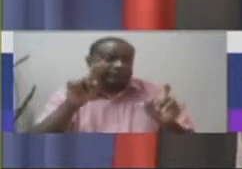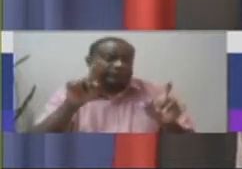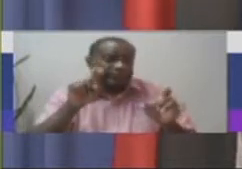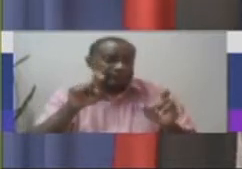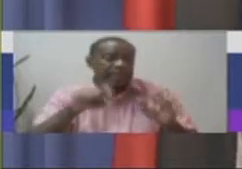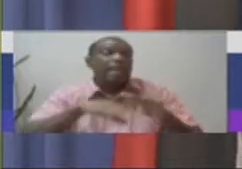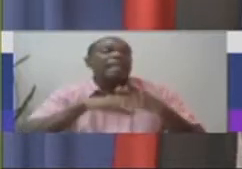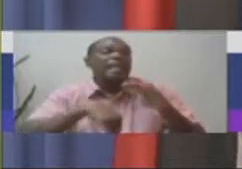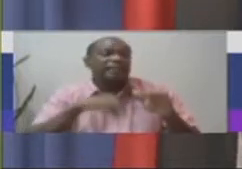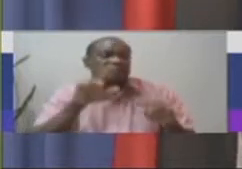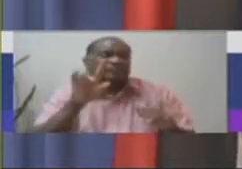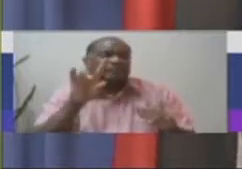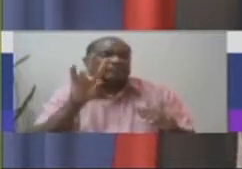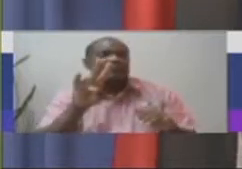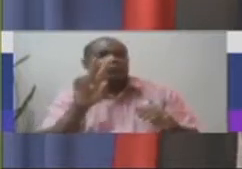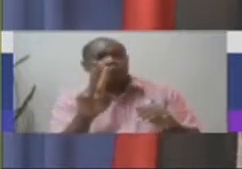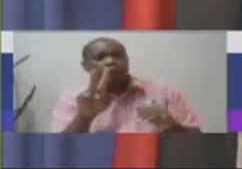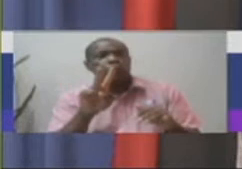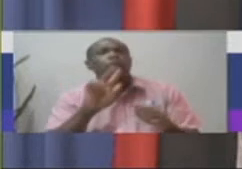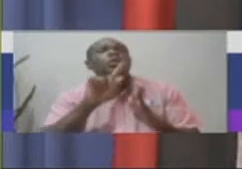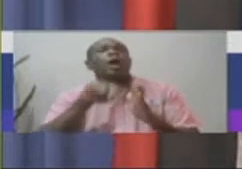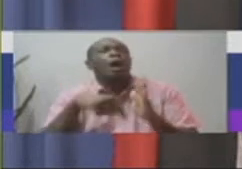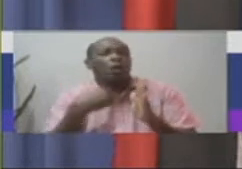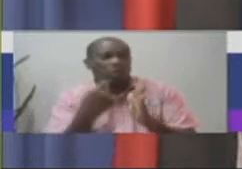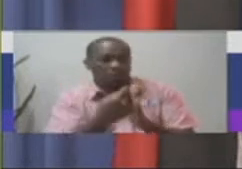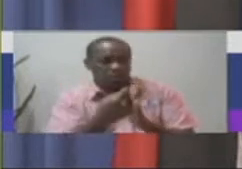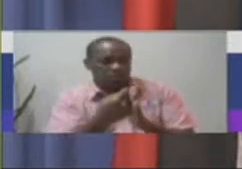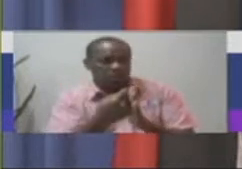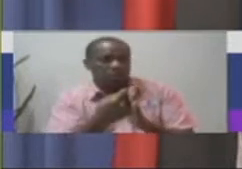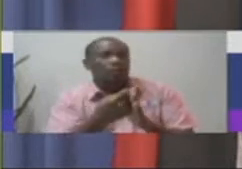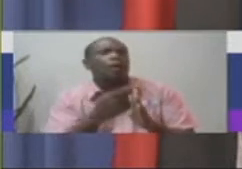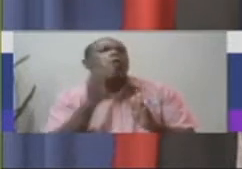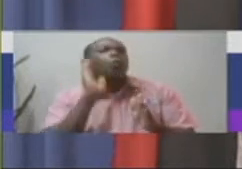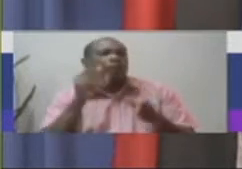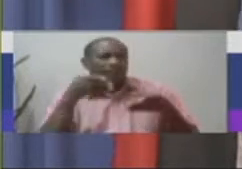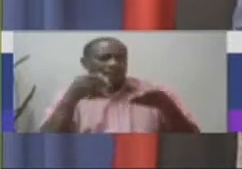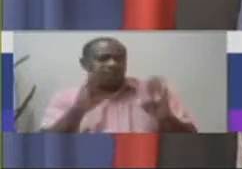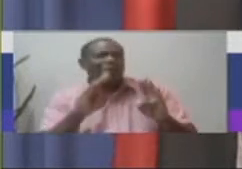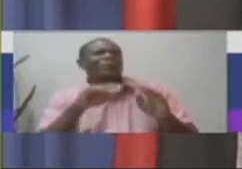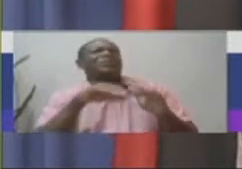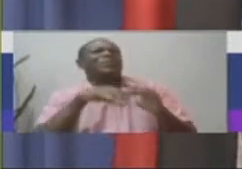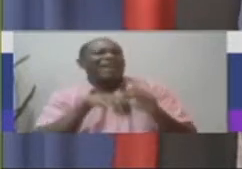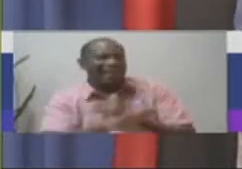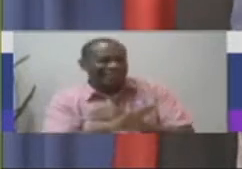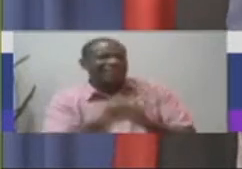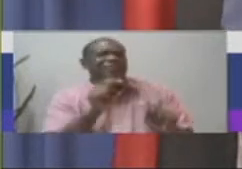travel into Trinidad and Tobago without hindrance and would be allowed to go home.